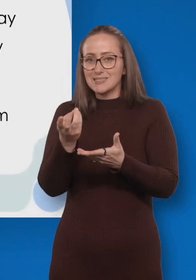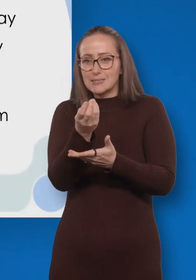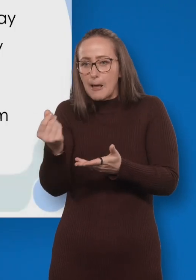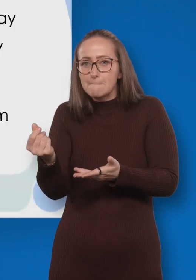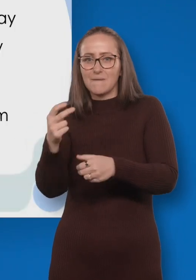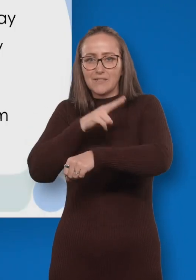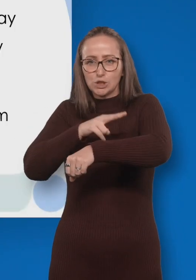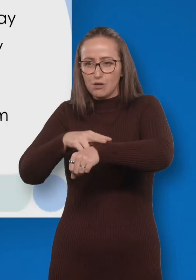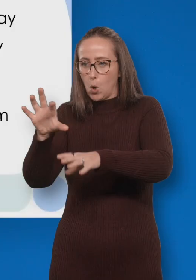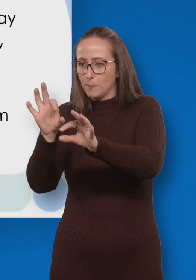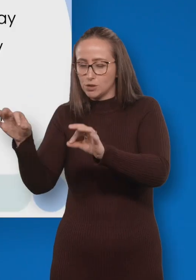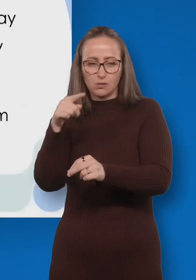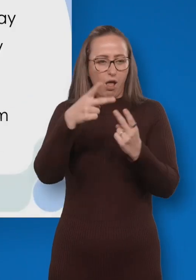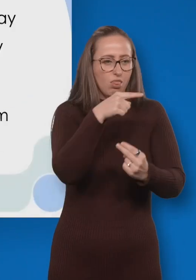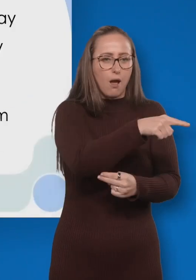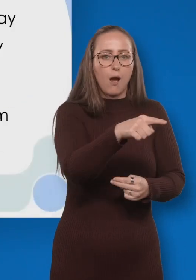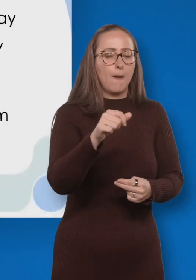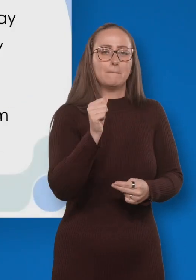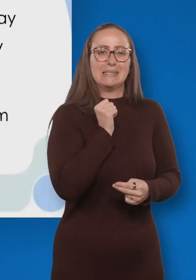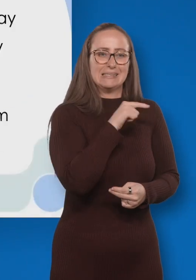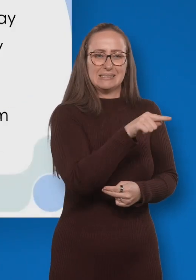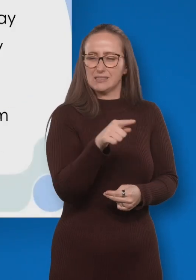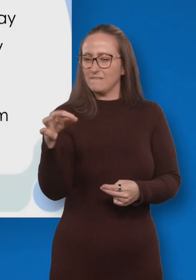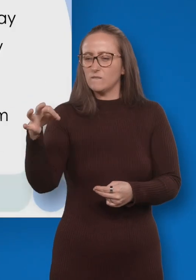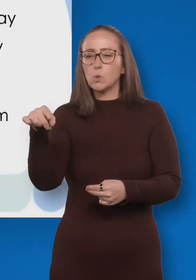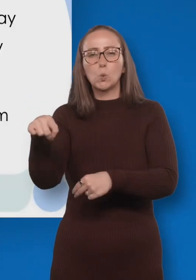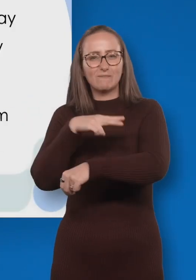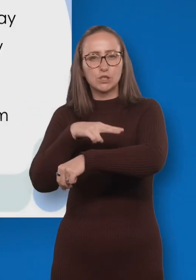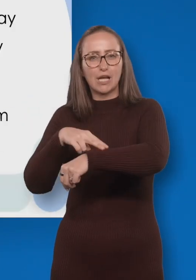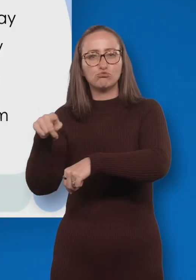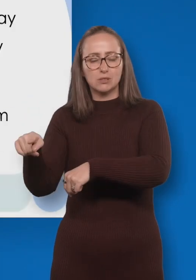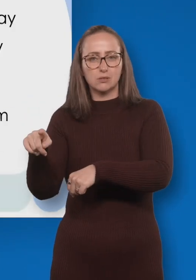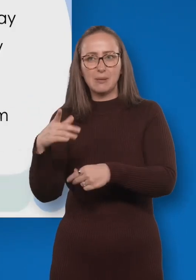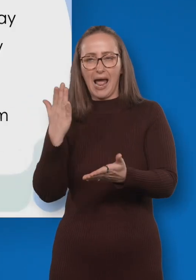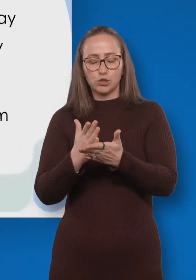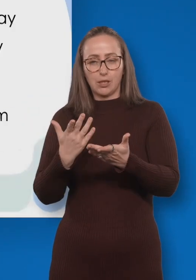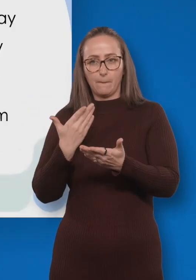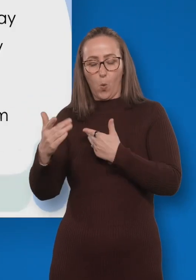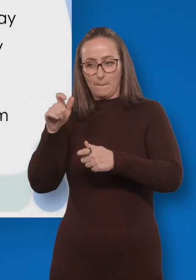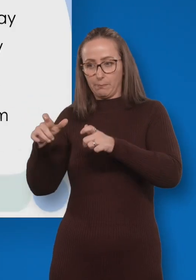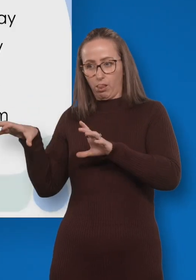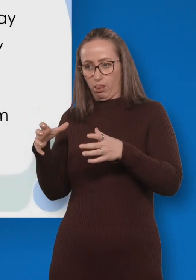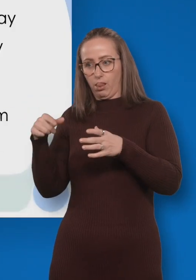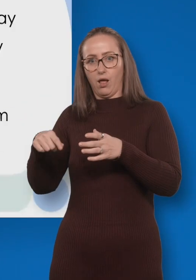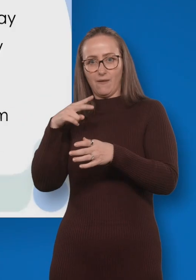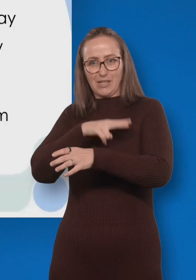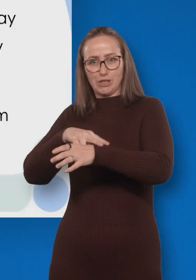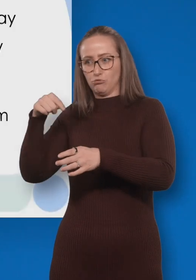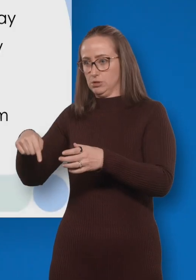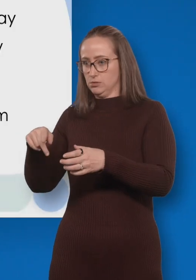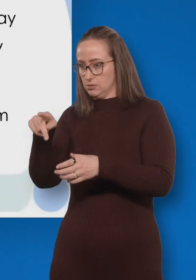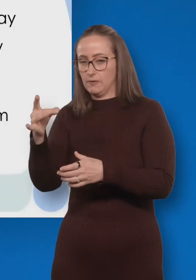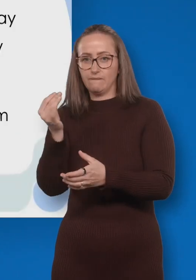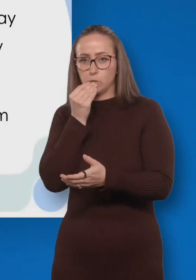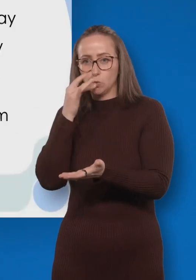vegetarian options. It was all meat, a few vegetarian options, but there were a lot more vegetarians there than was available food, and all the vegetarian food